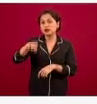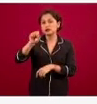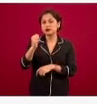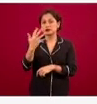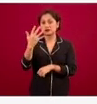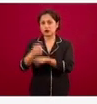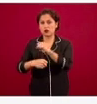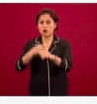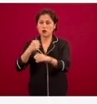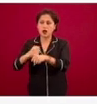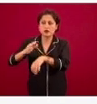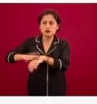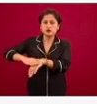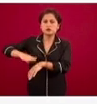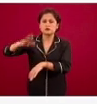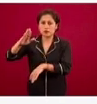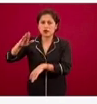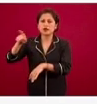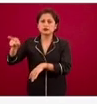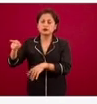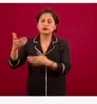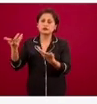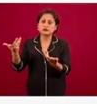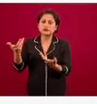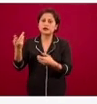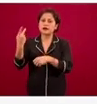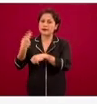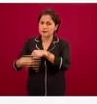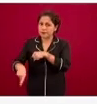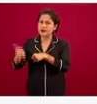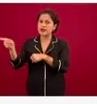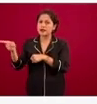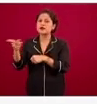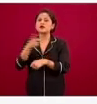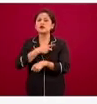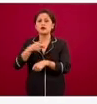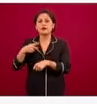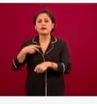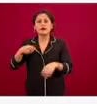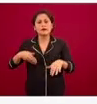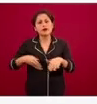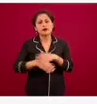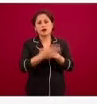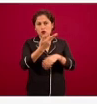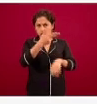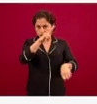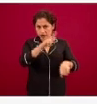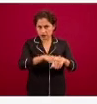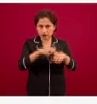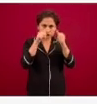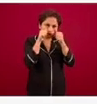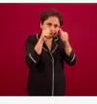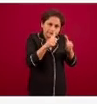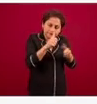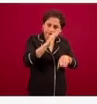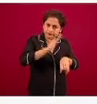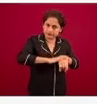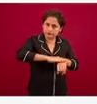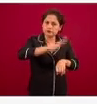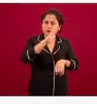hospitalized. We have